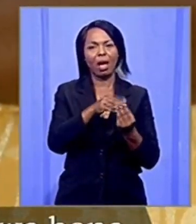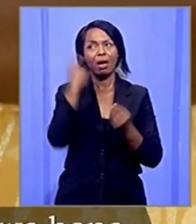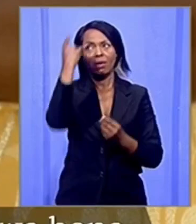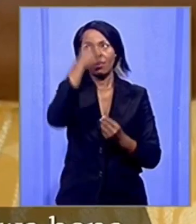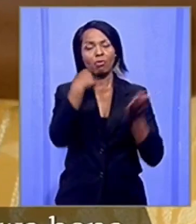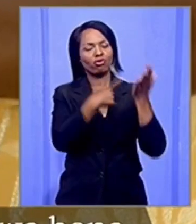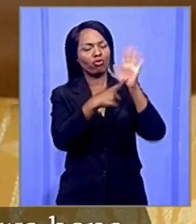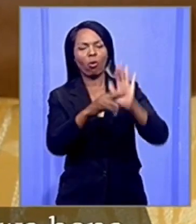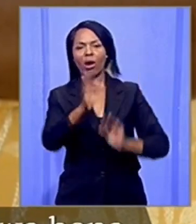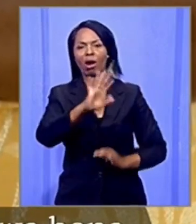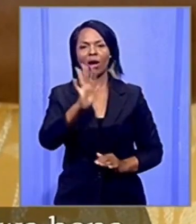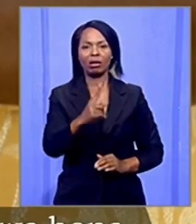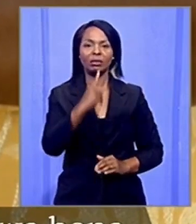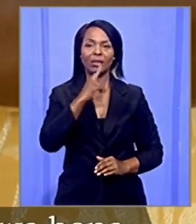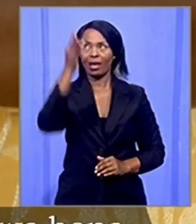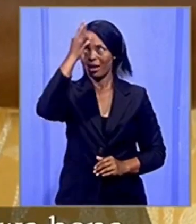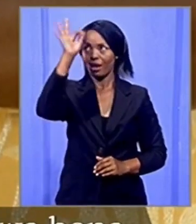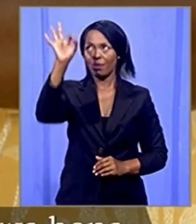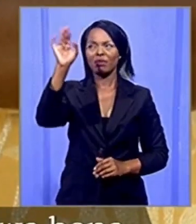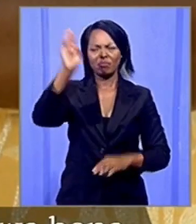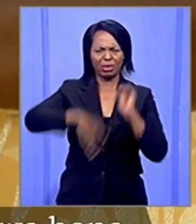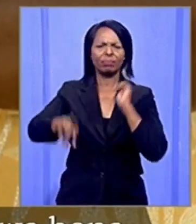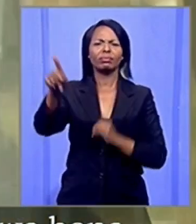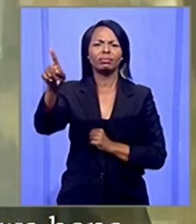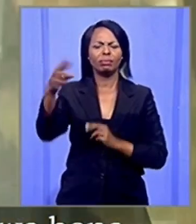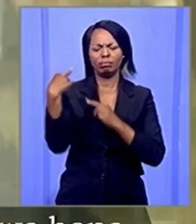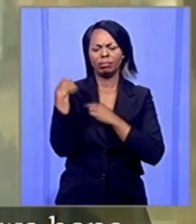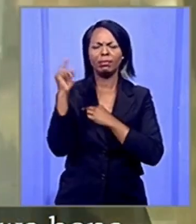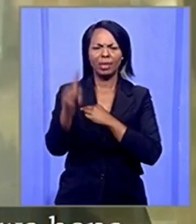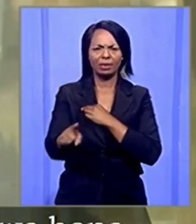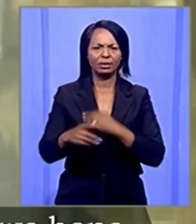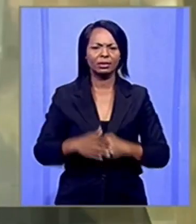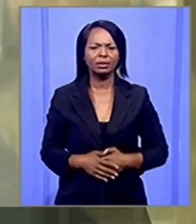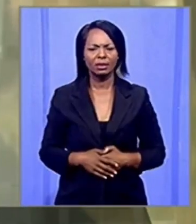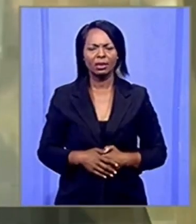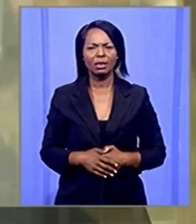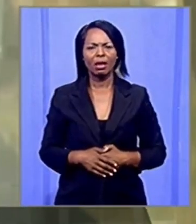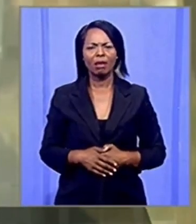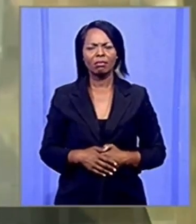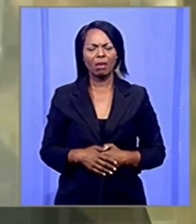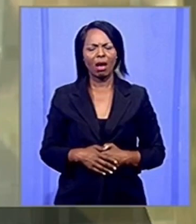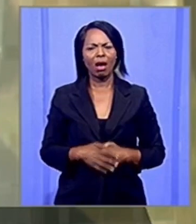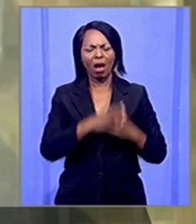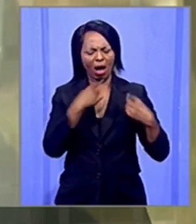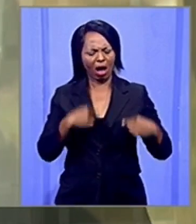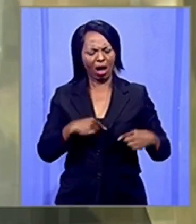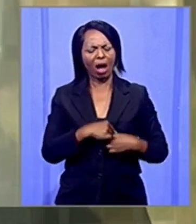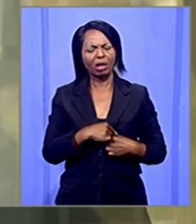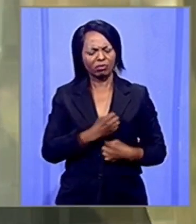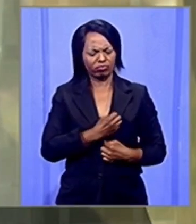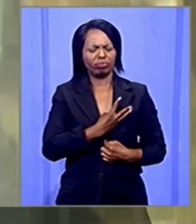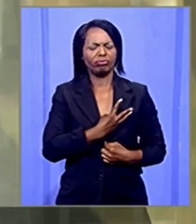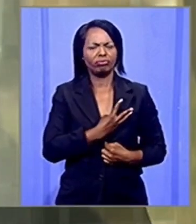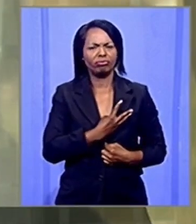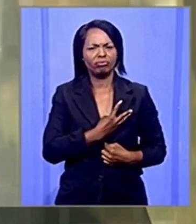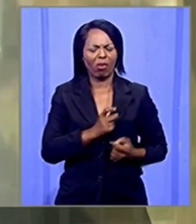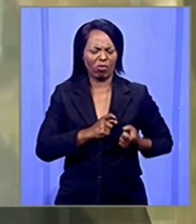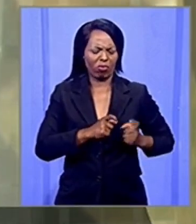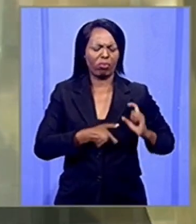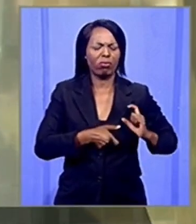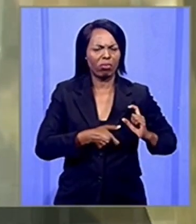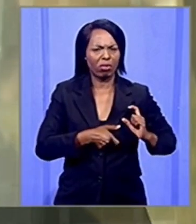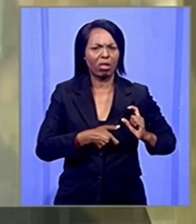itsisiwe a re puso e tshwanetse ya rola maikarabelo. Dipelo tsa rona di kgobogile di botlhoko ene re go